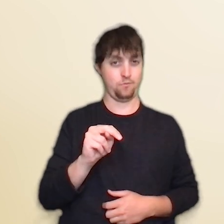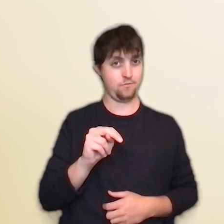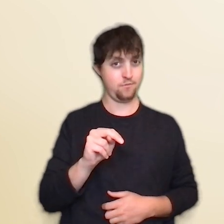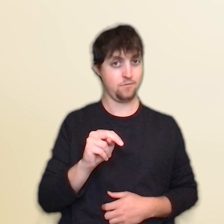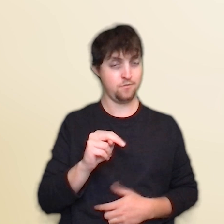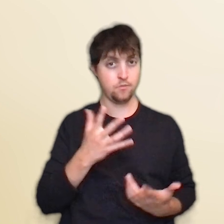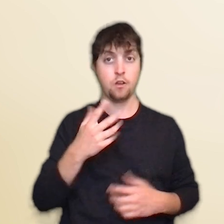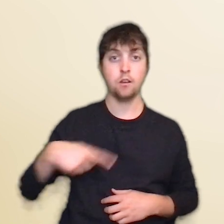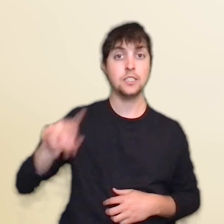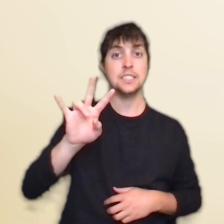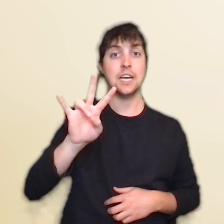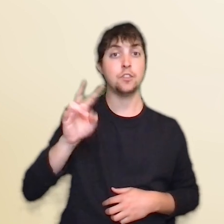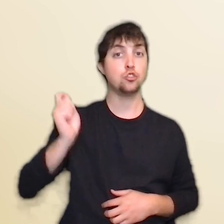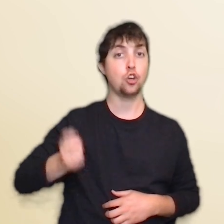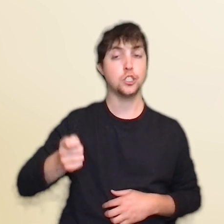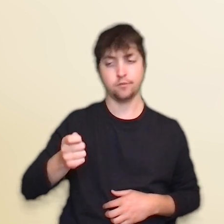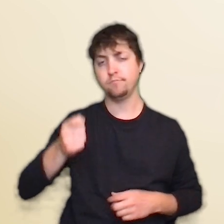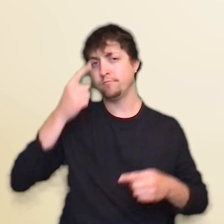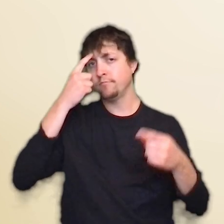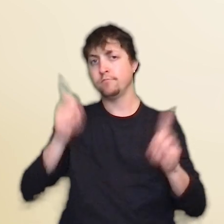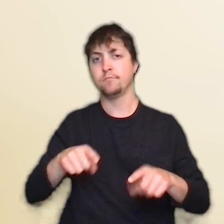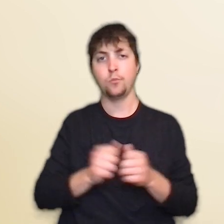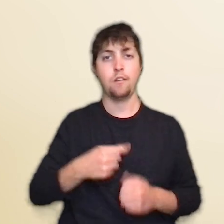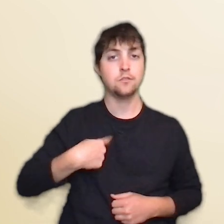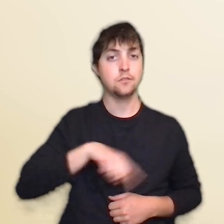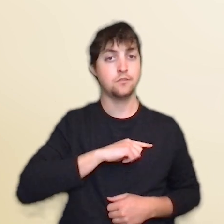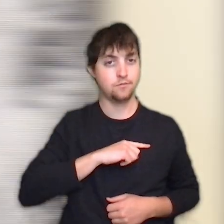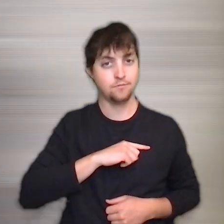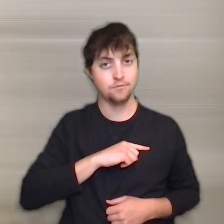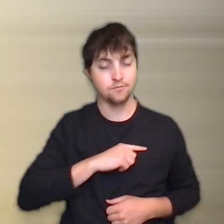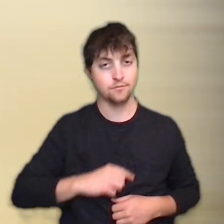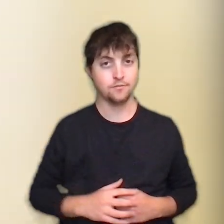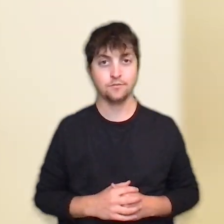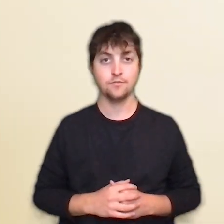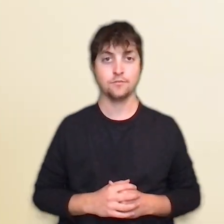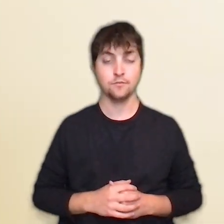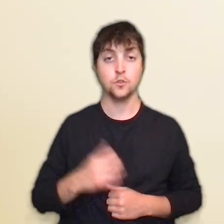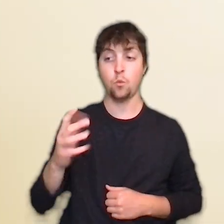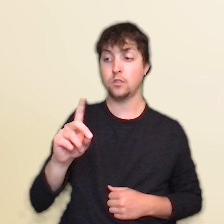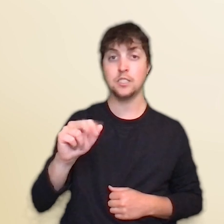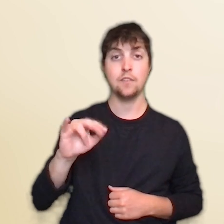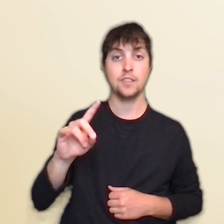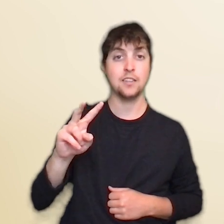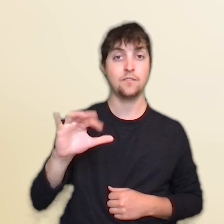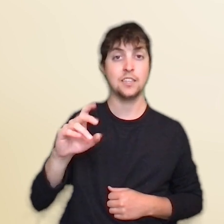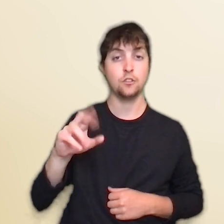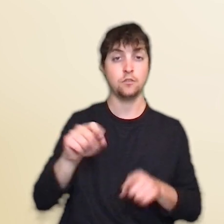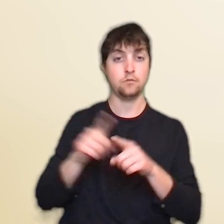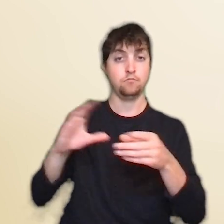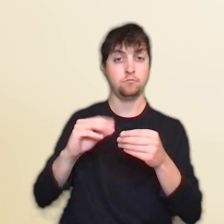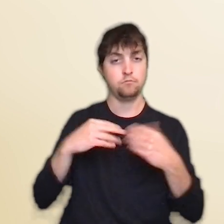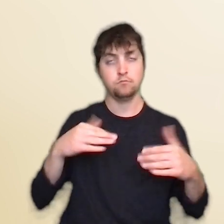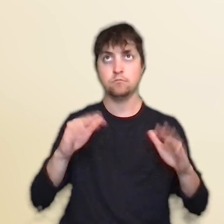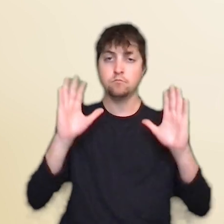your own. And all 7 judges agreed with us. Back to Yvonne. So David Vickers, as you said,